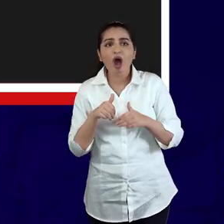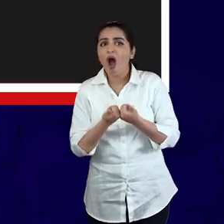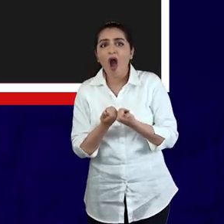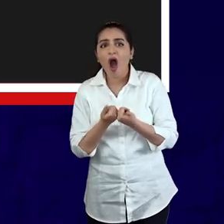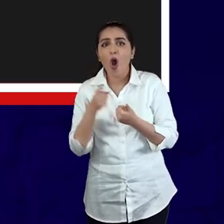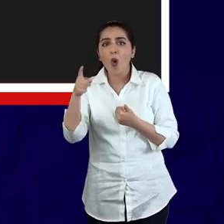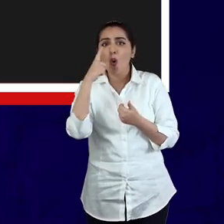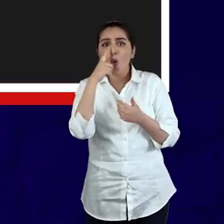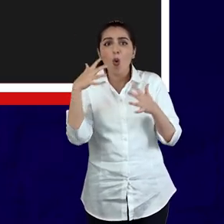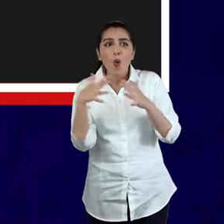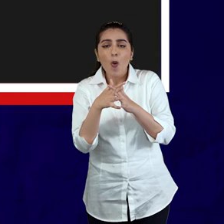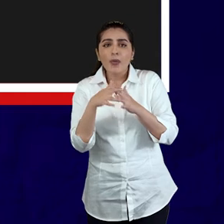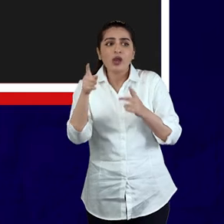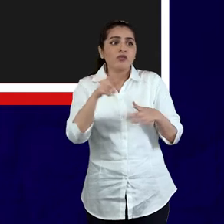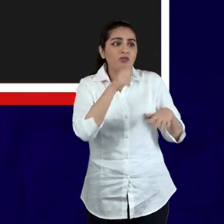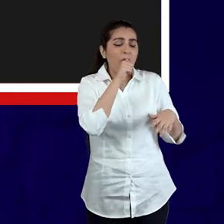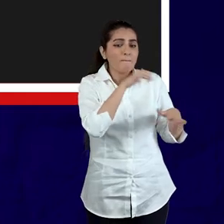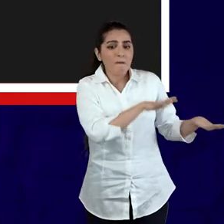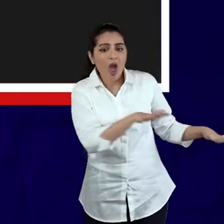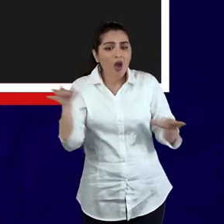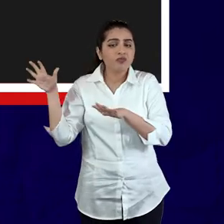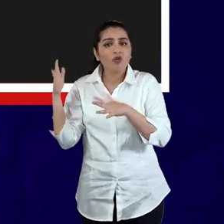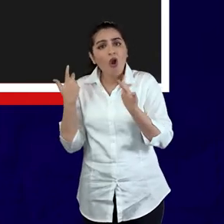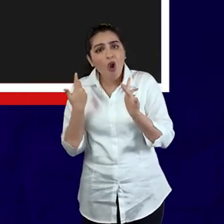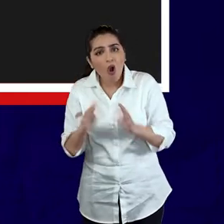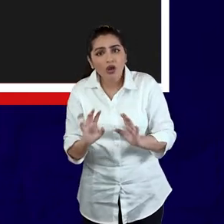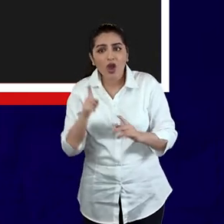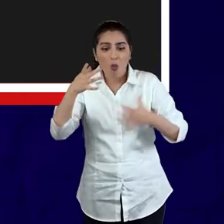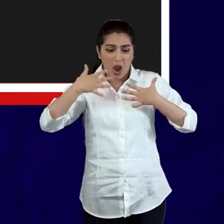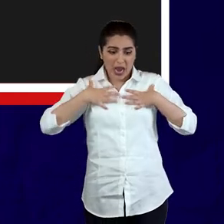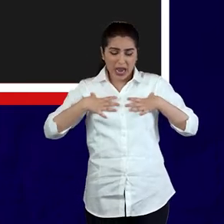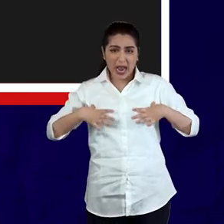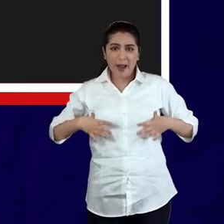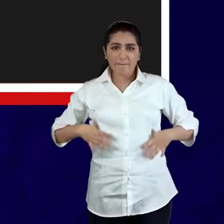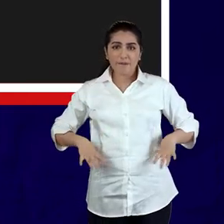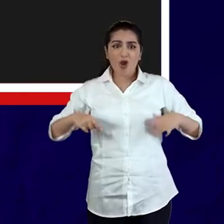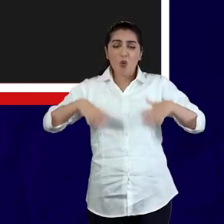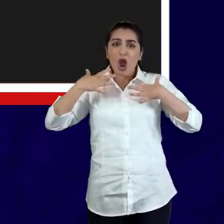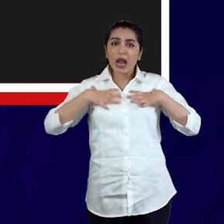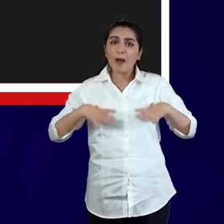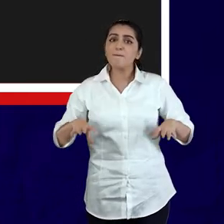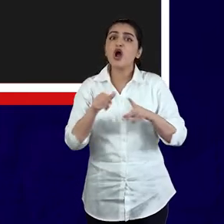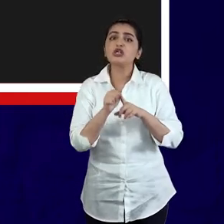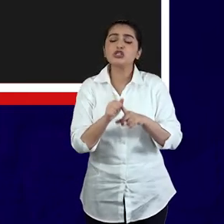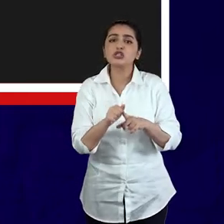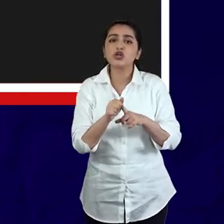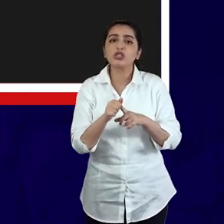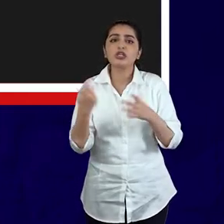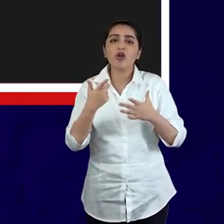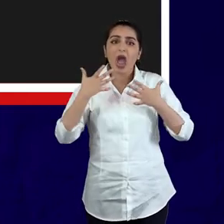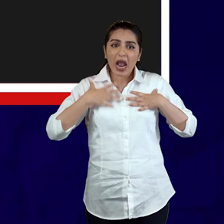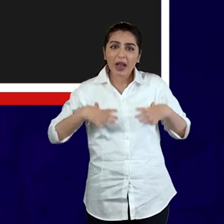how when there are floods, about how clothing plays a huge role